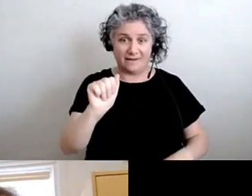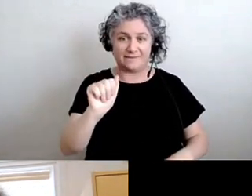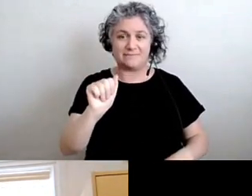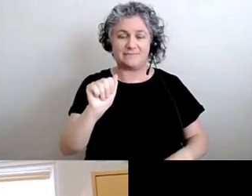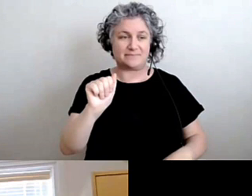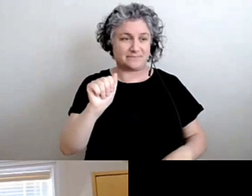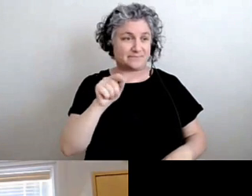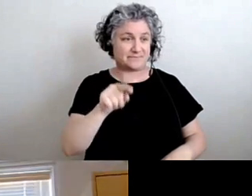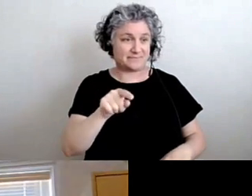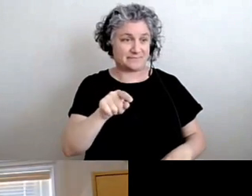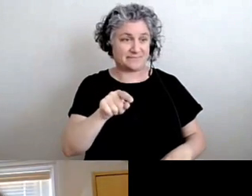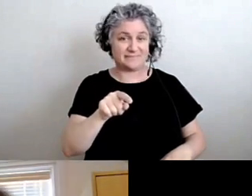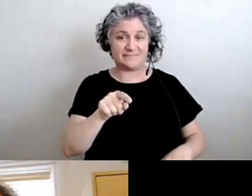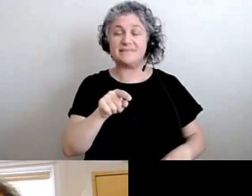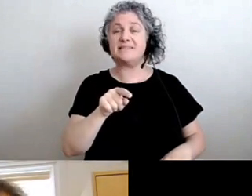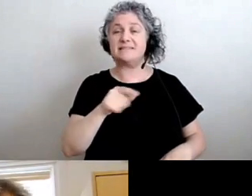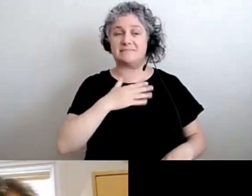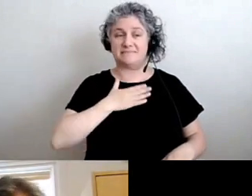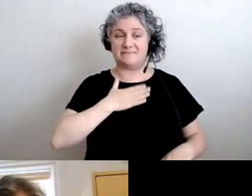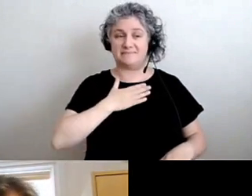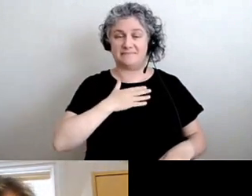So my Canva page.